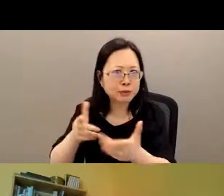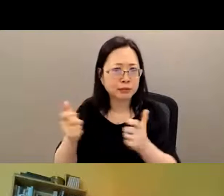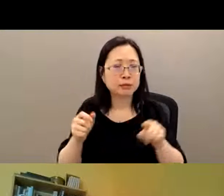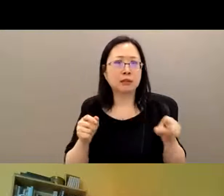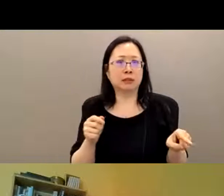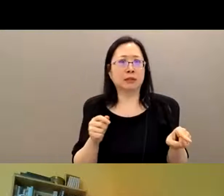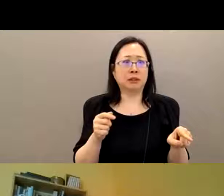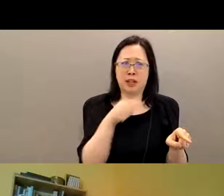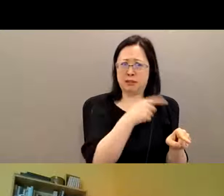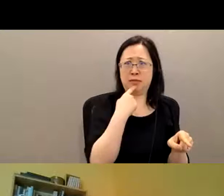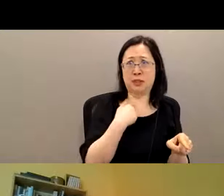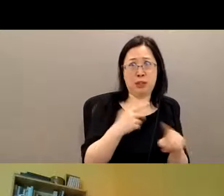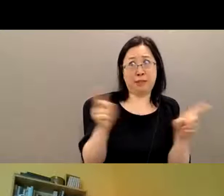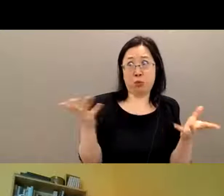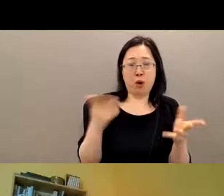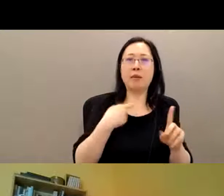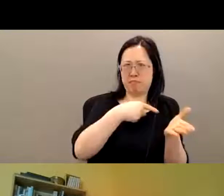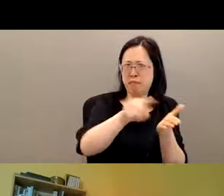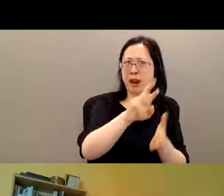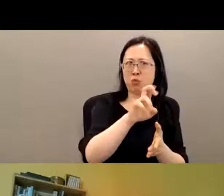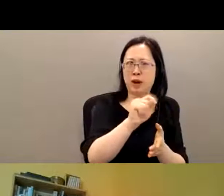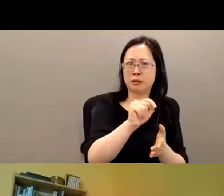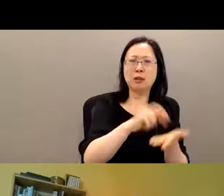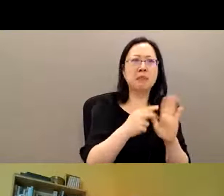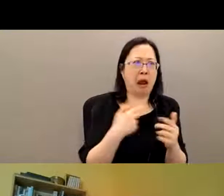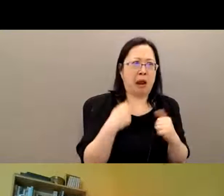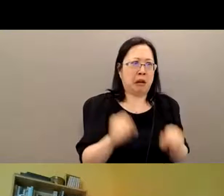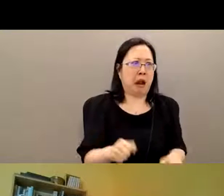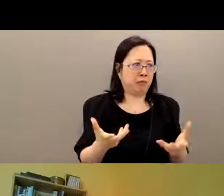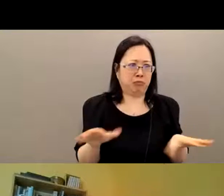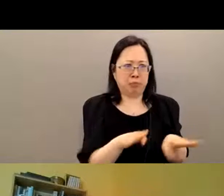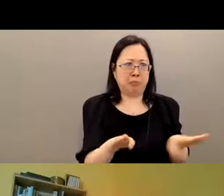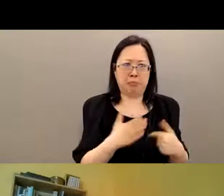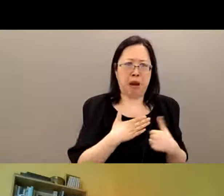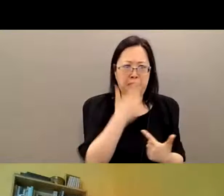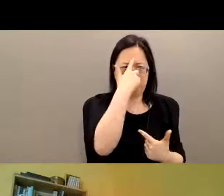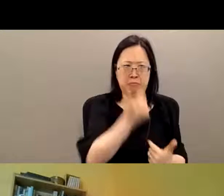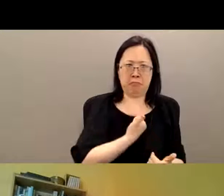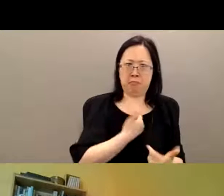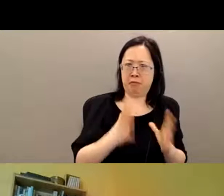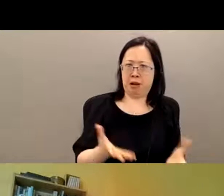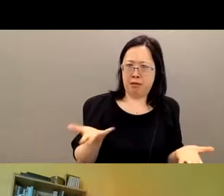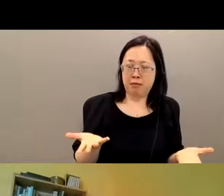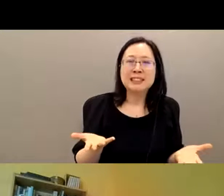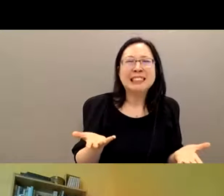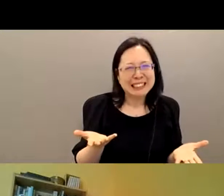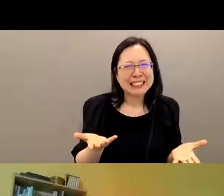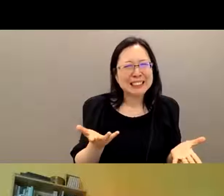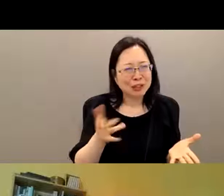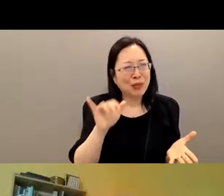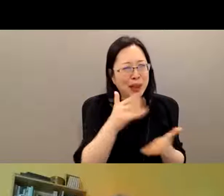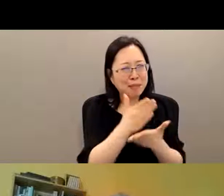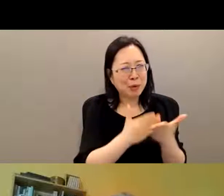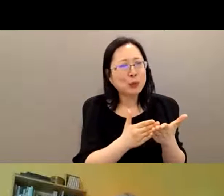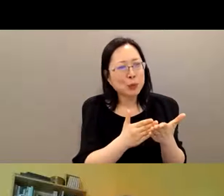I'm paying rent, so I can behave in the way I want. So this is part of the reason why it's really,